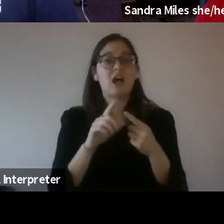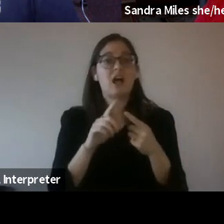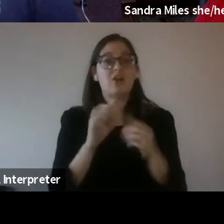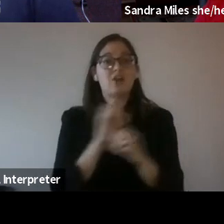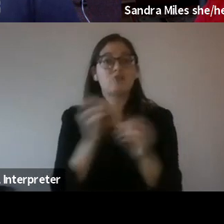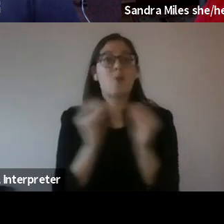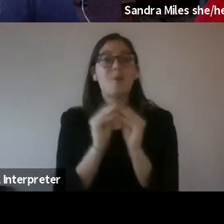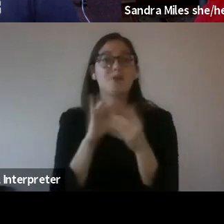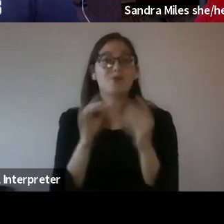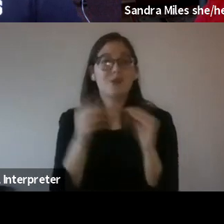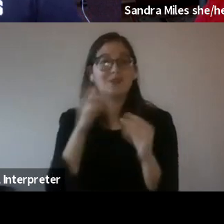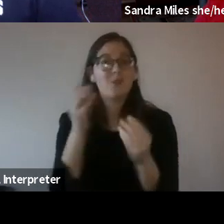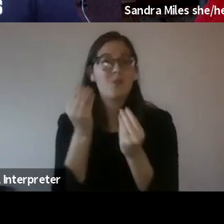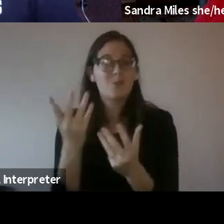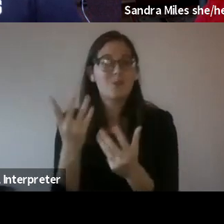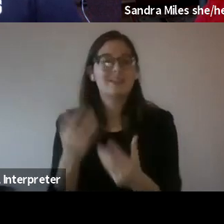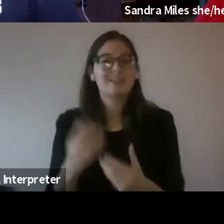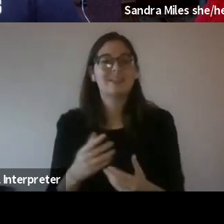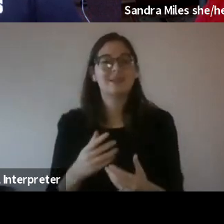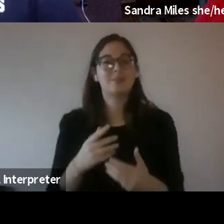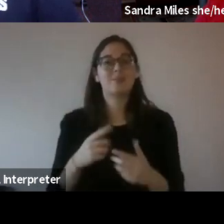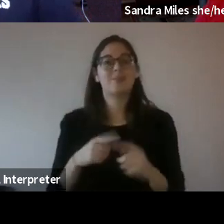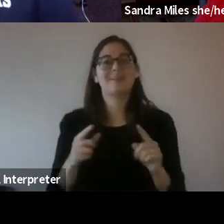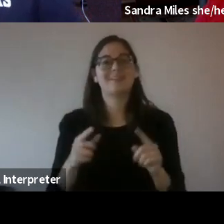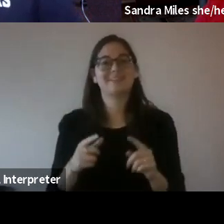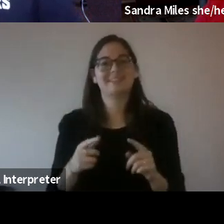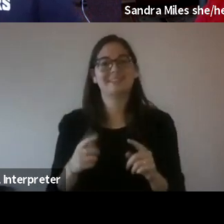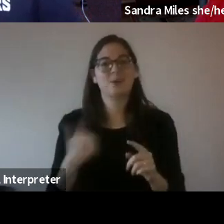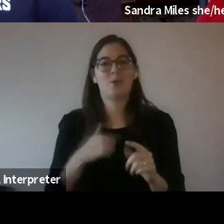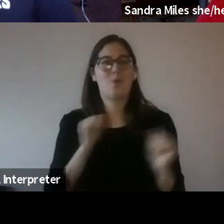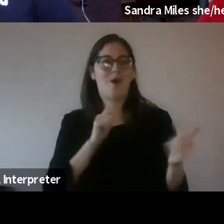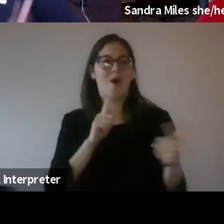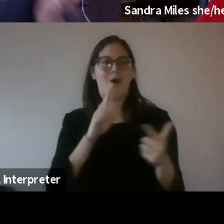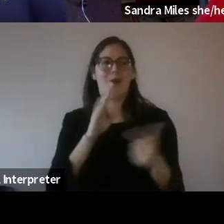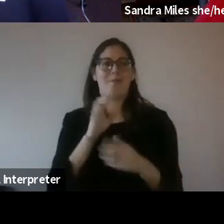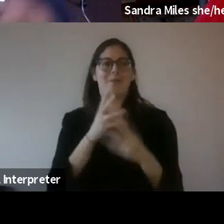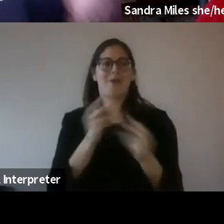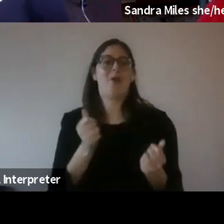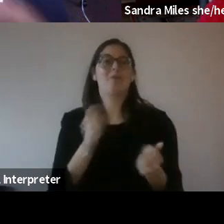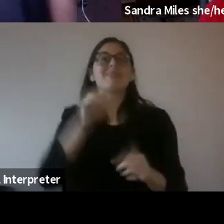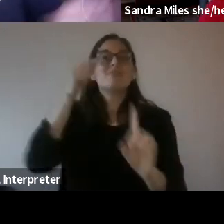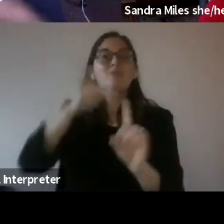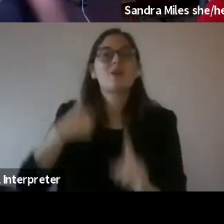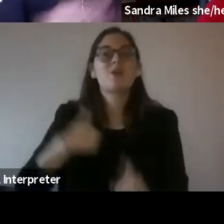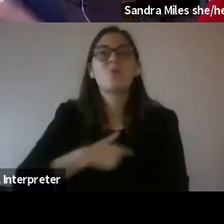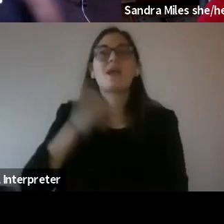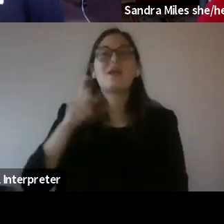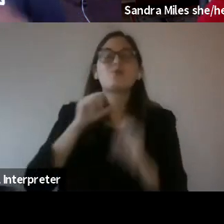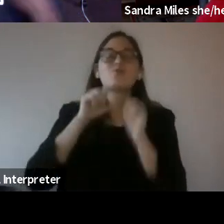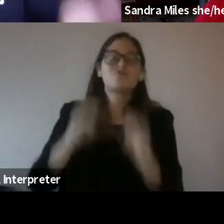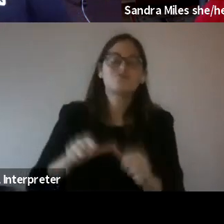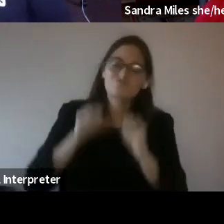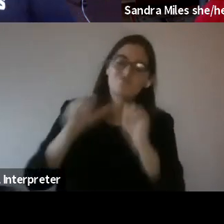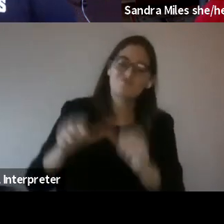But at that point, like we'll all be gone, but that's the point. It's like, we need to keep telling these stories